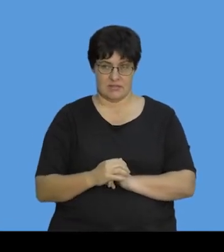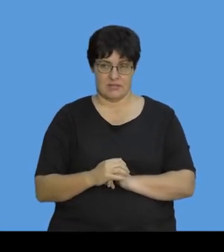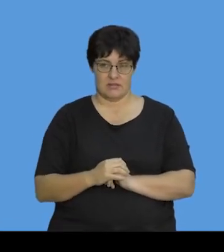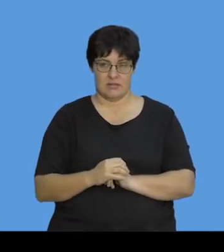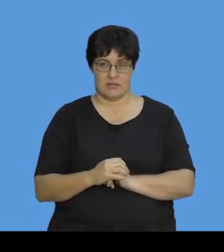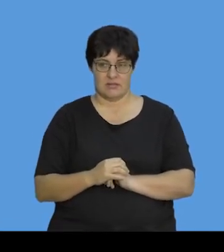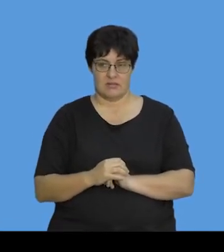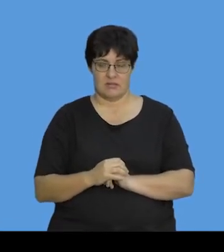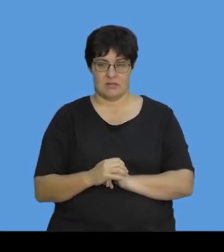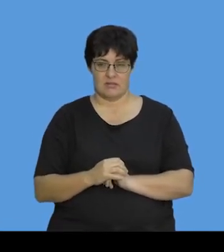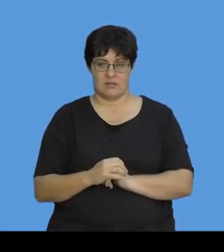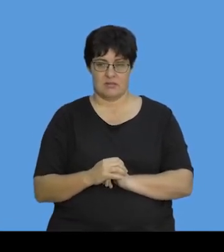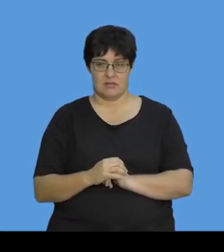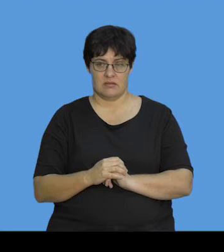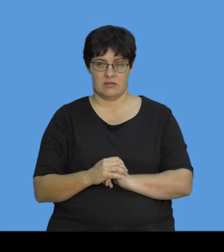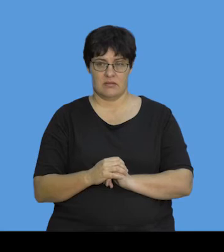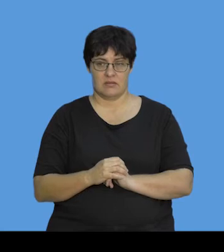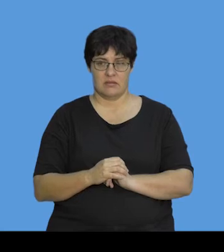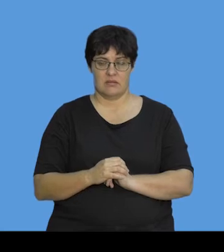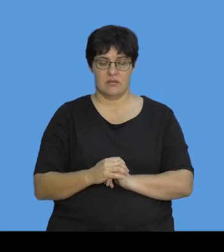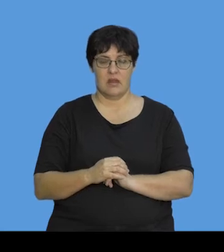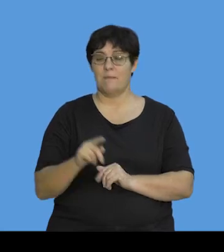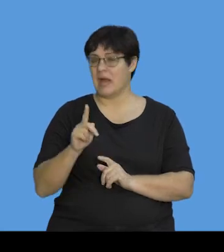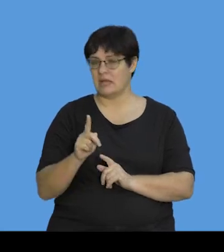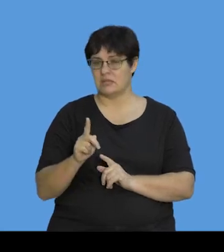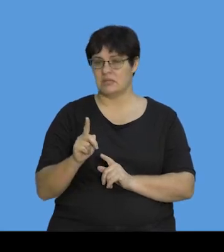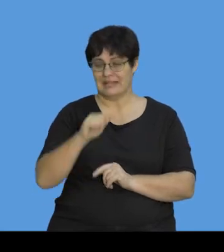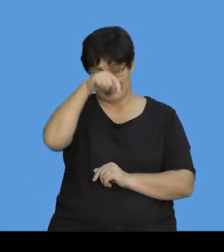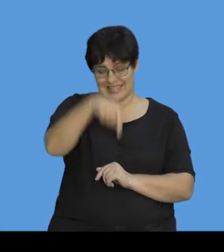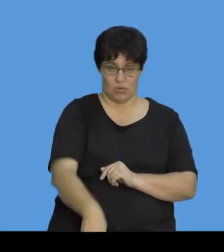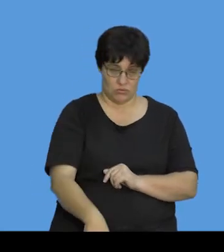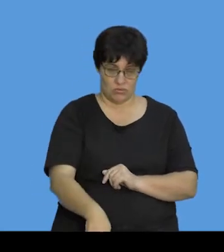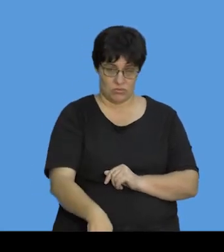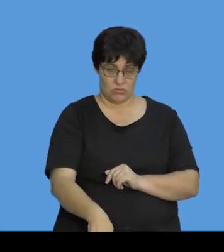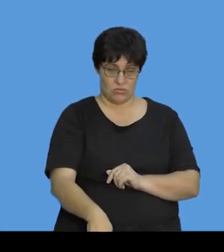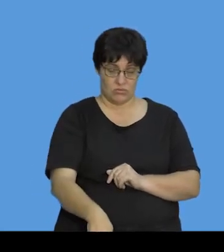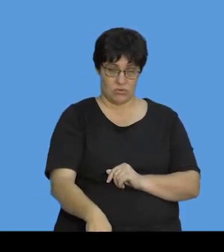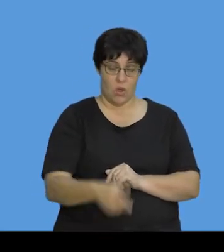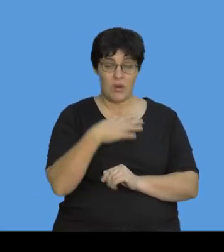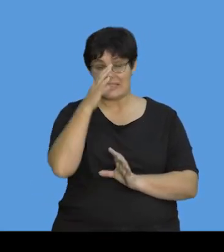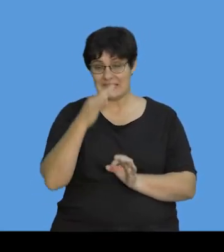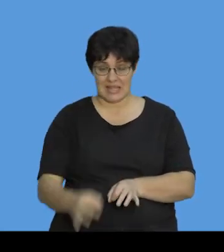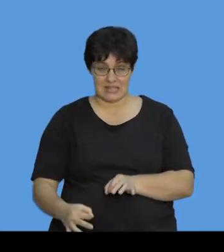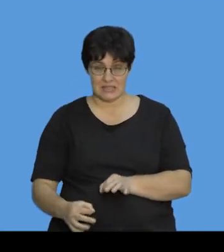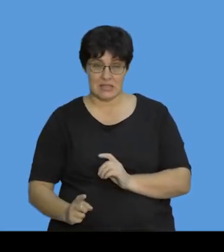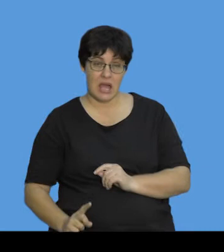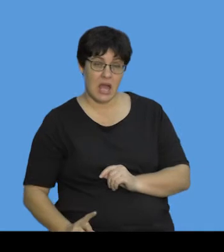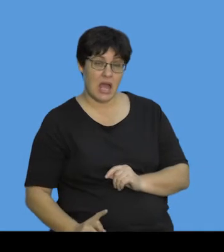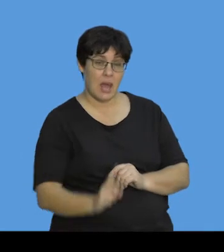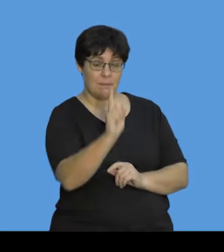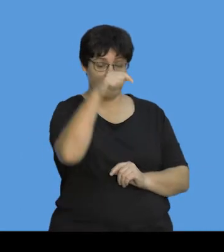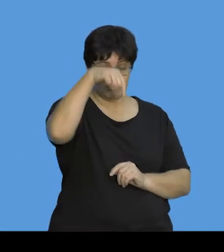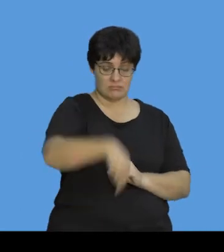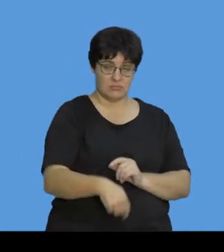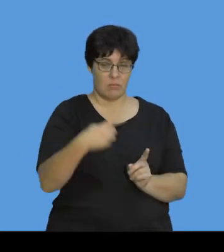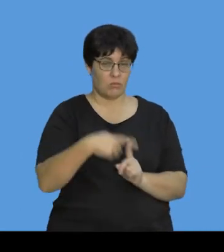But that's down. Ooh, that should be a 2. But that's down. We need to make a decision as to what is our positive